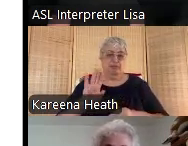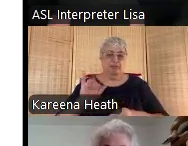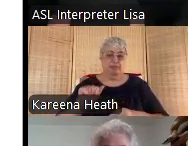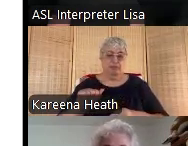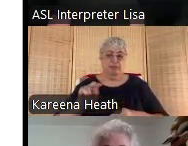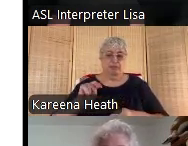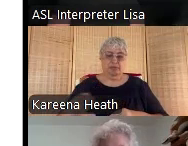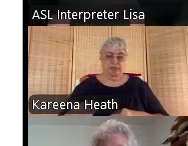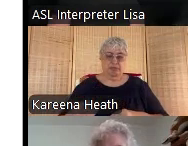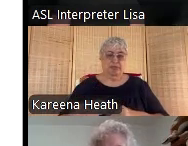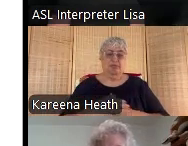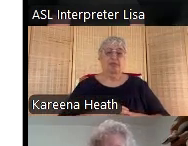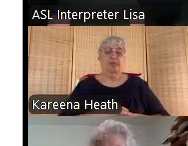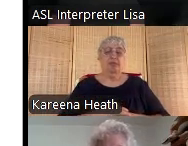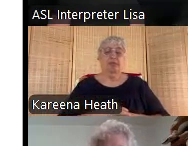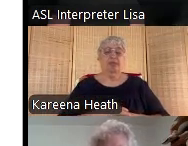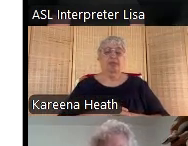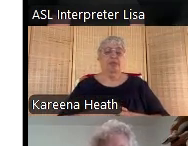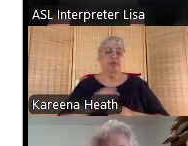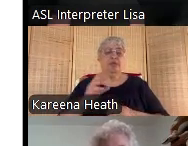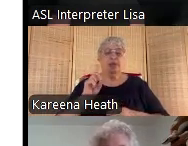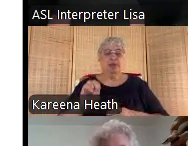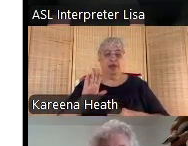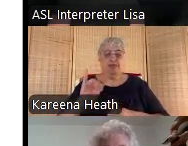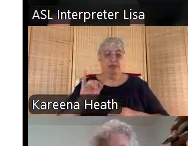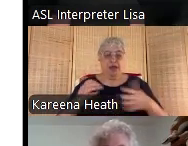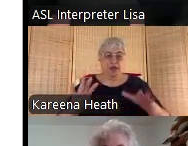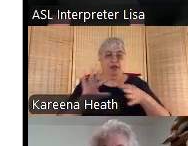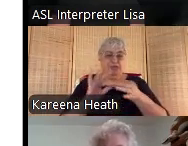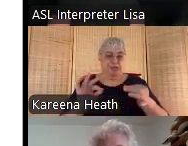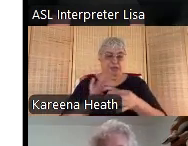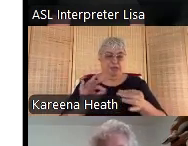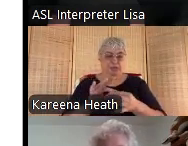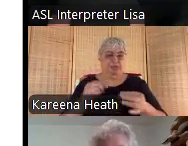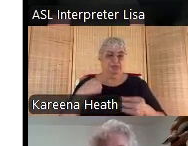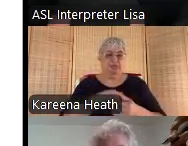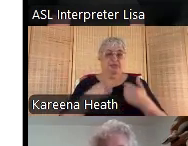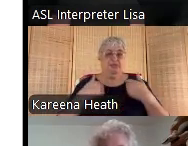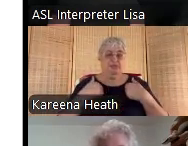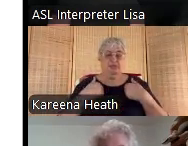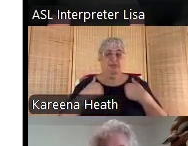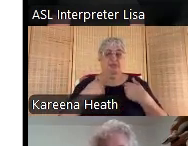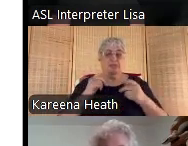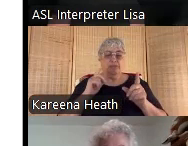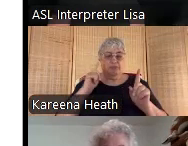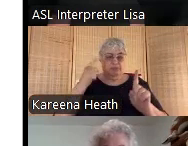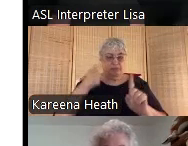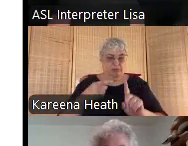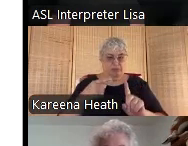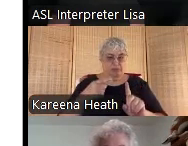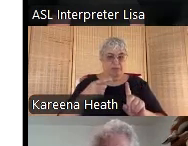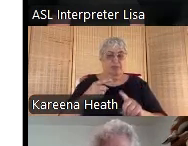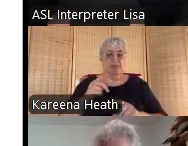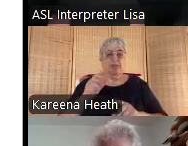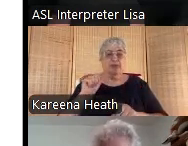services, some of which Debbie already mentioned. So we have our direct services. So we have our